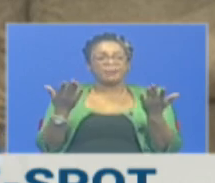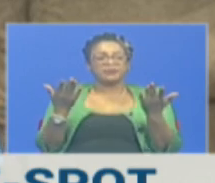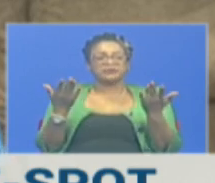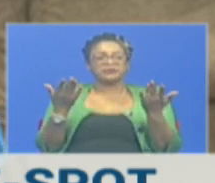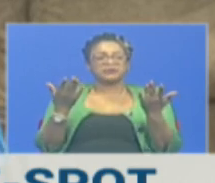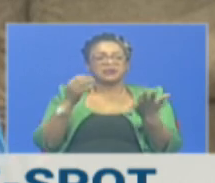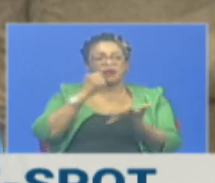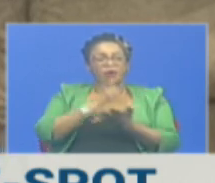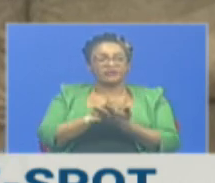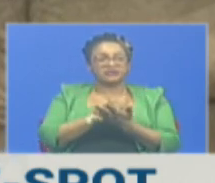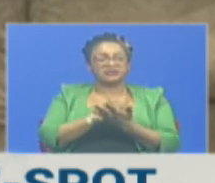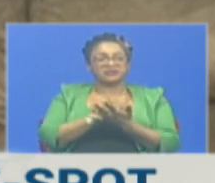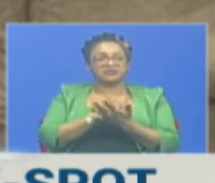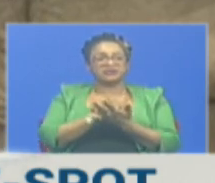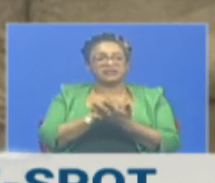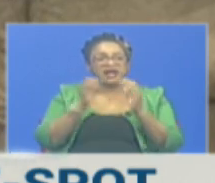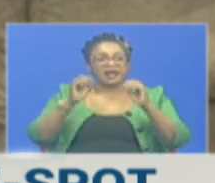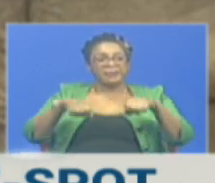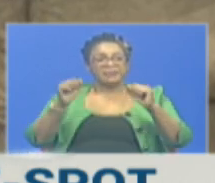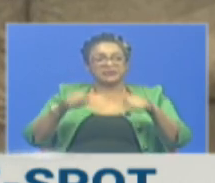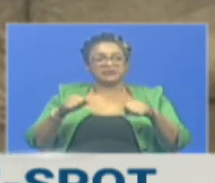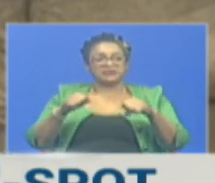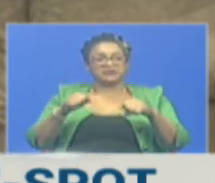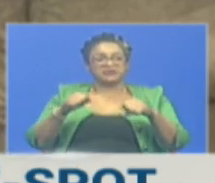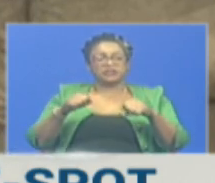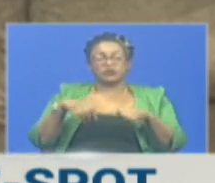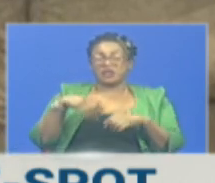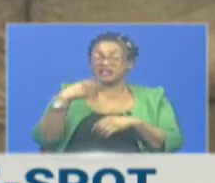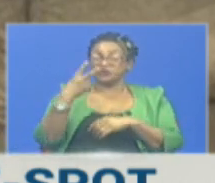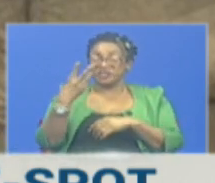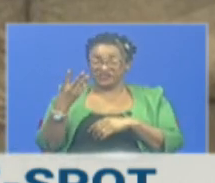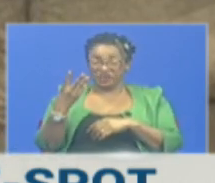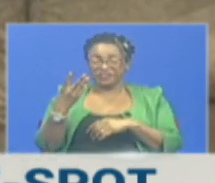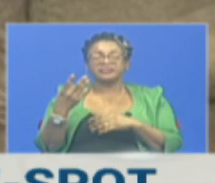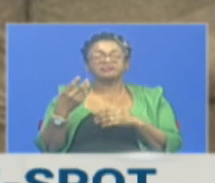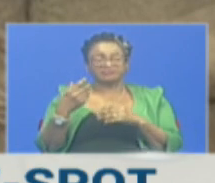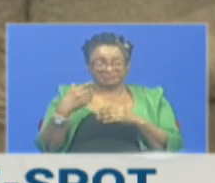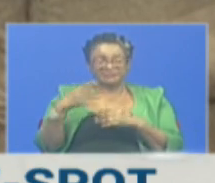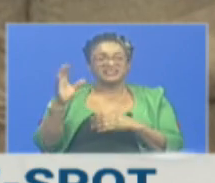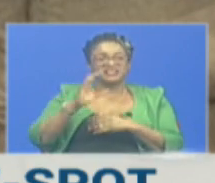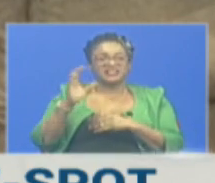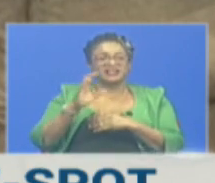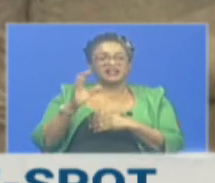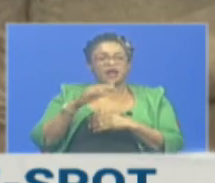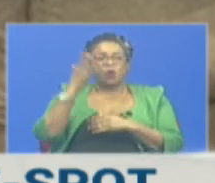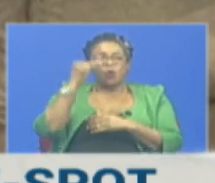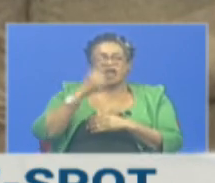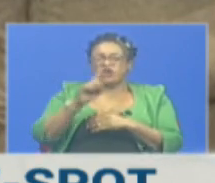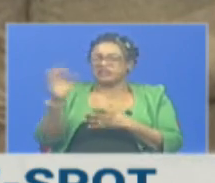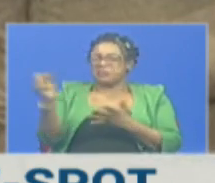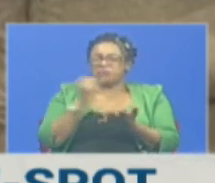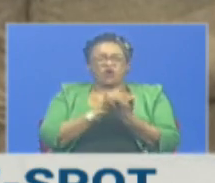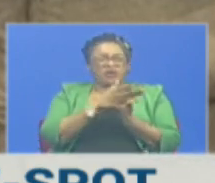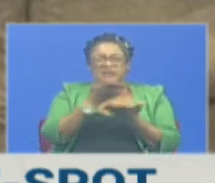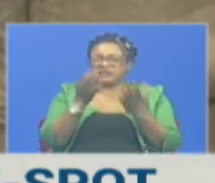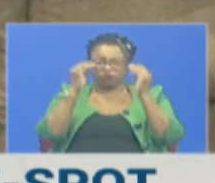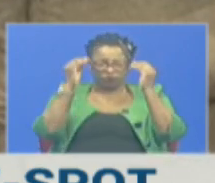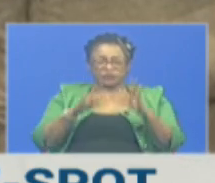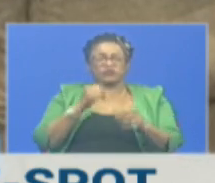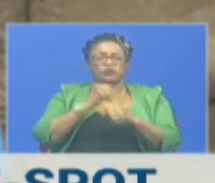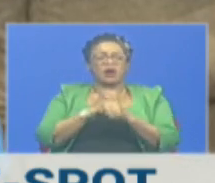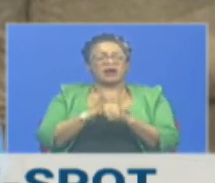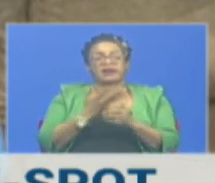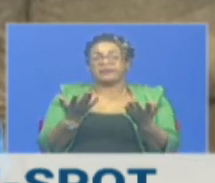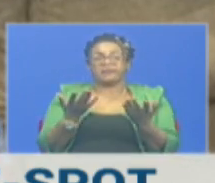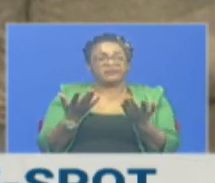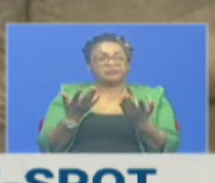offices, their capabilities into the 21st century, try and digitize everything. Why not employ many of these students to do that kind of work? Get them